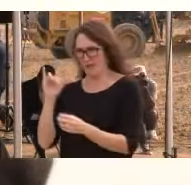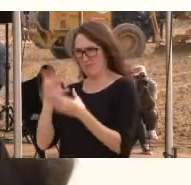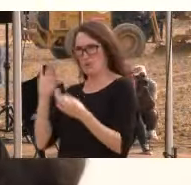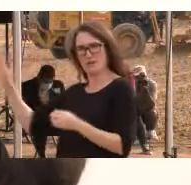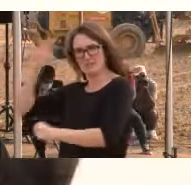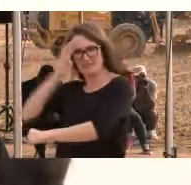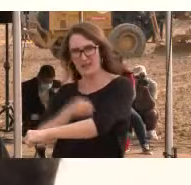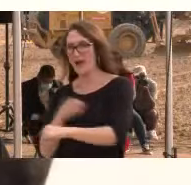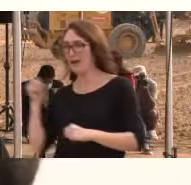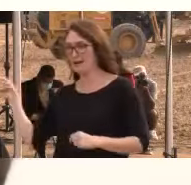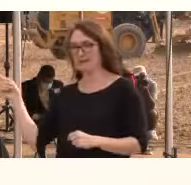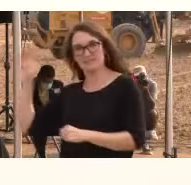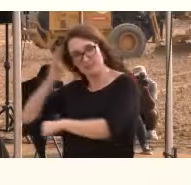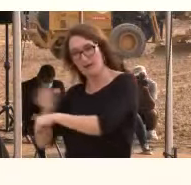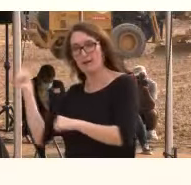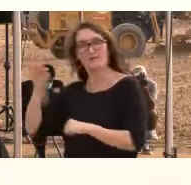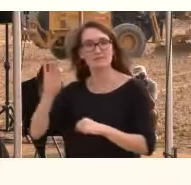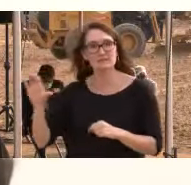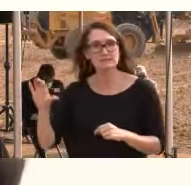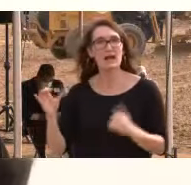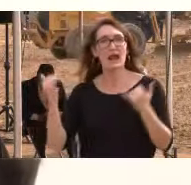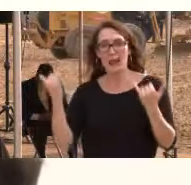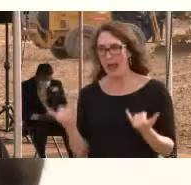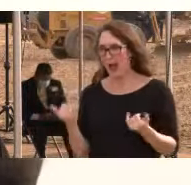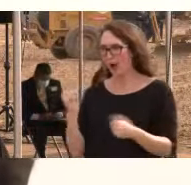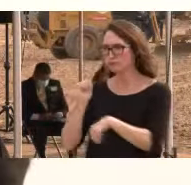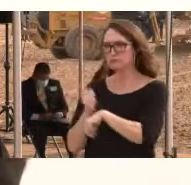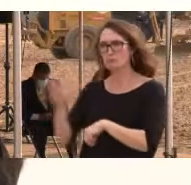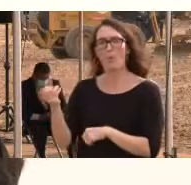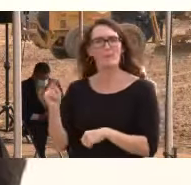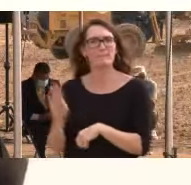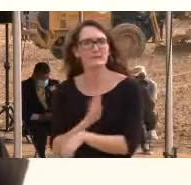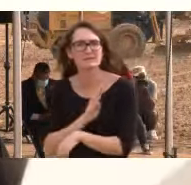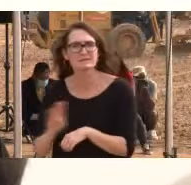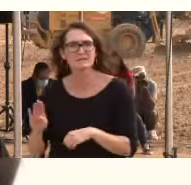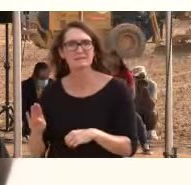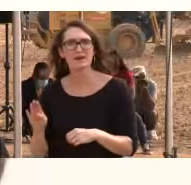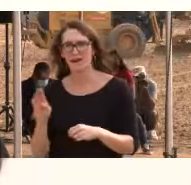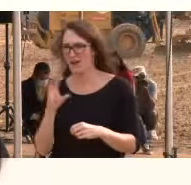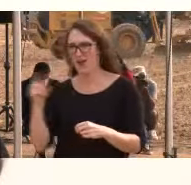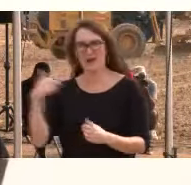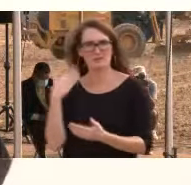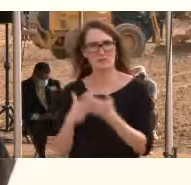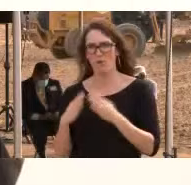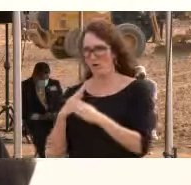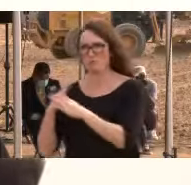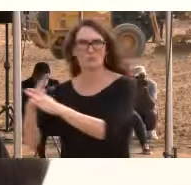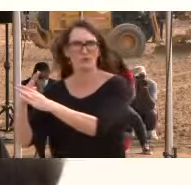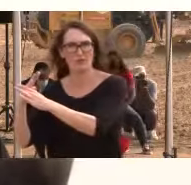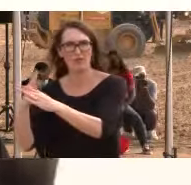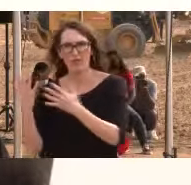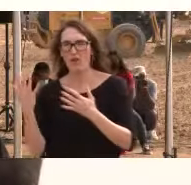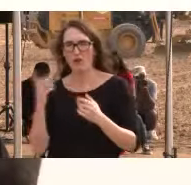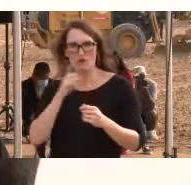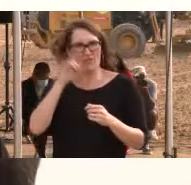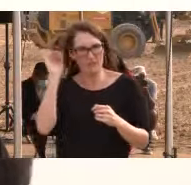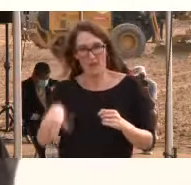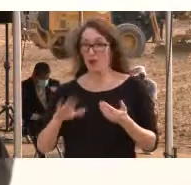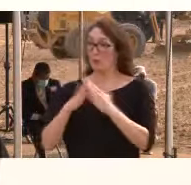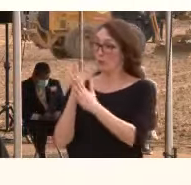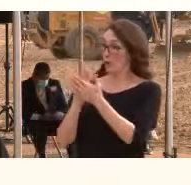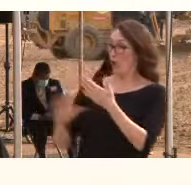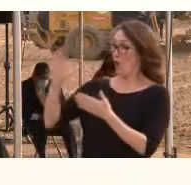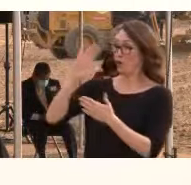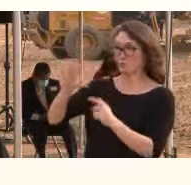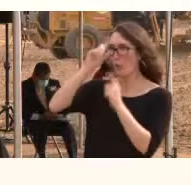Fresno City College and how now he's got a business and how he overcame some obstacles. So that's what community